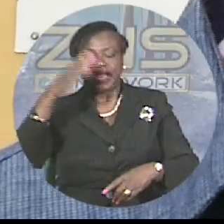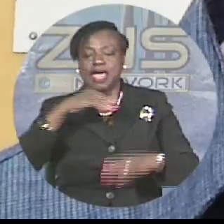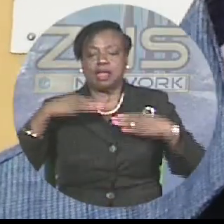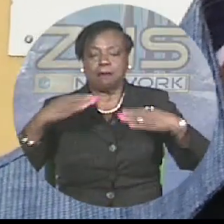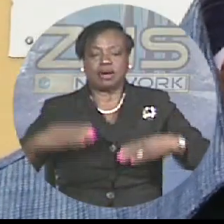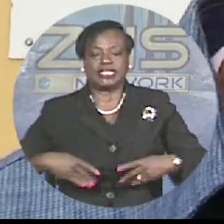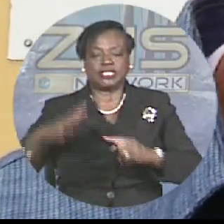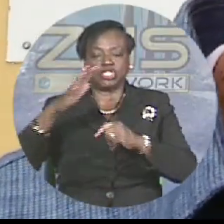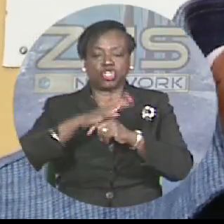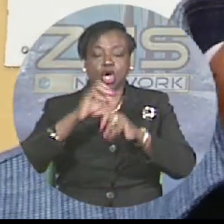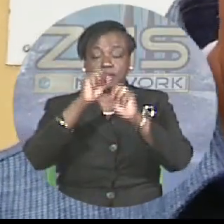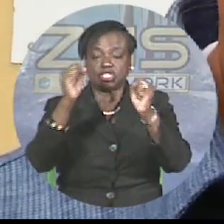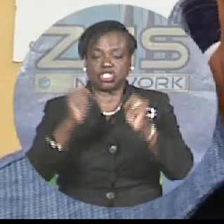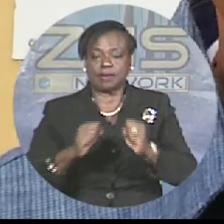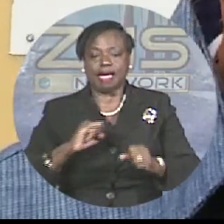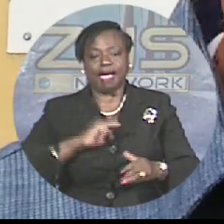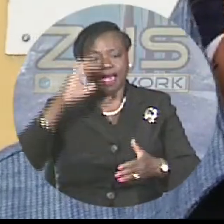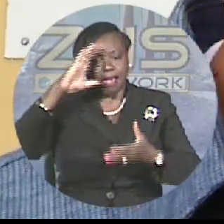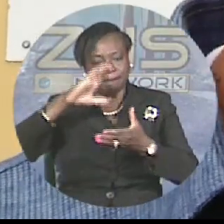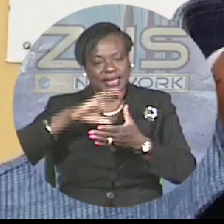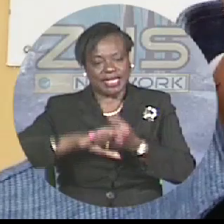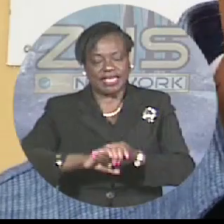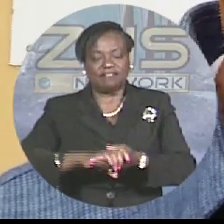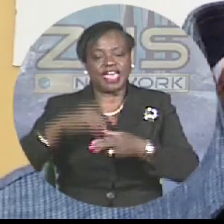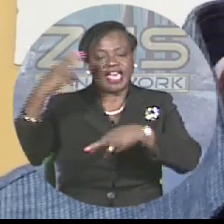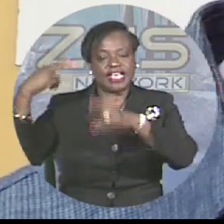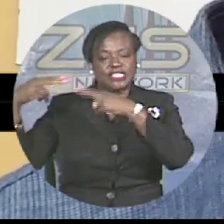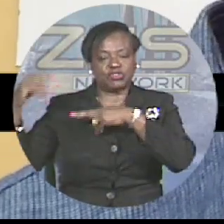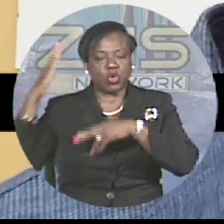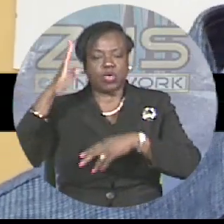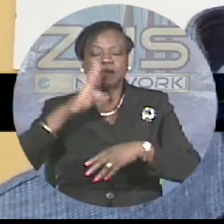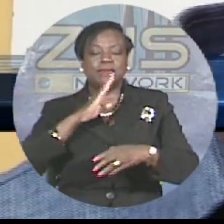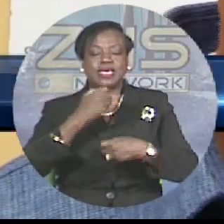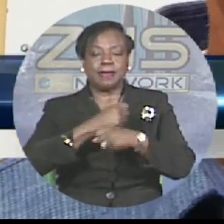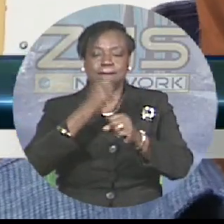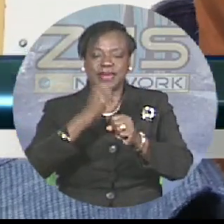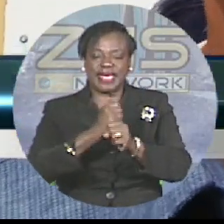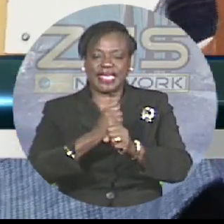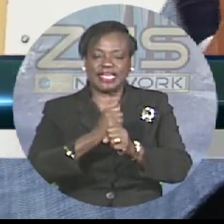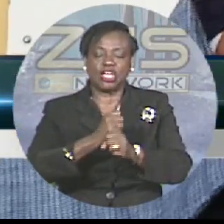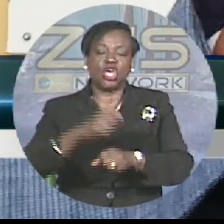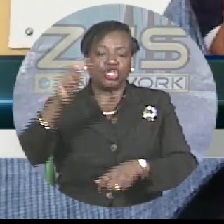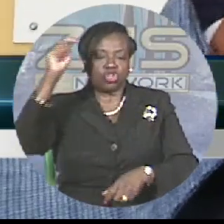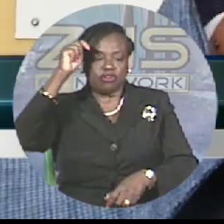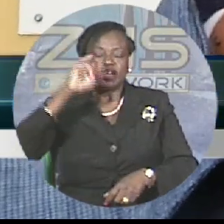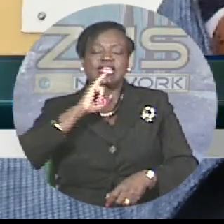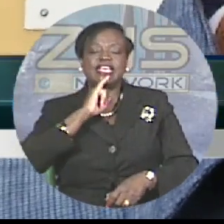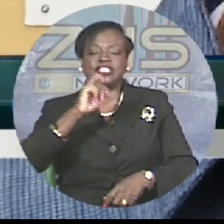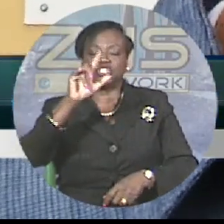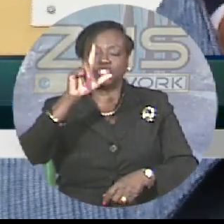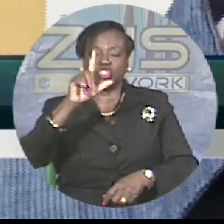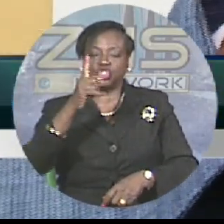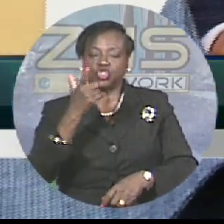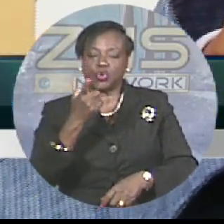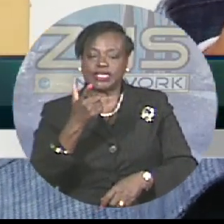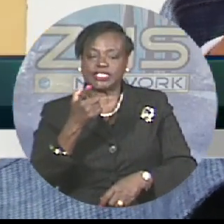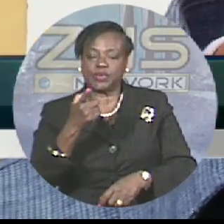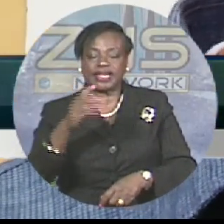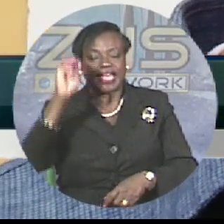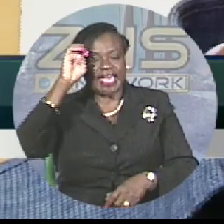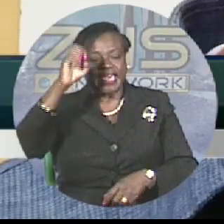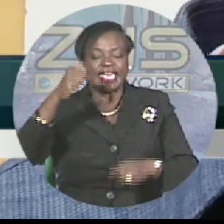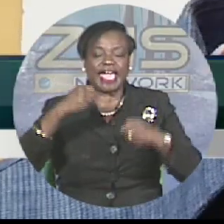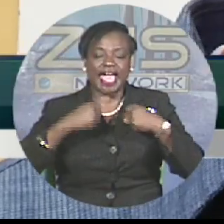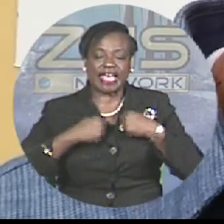believe history is going to be made. Toriano's 21-1. He's 10-0. Toriano have the experience. He have the